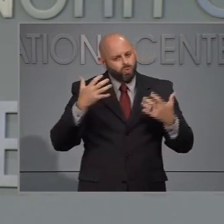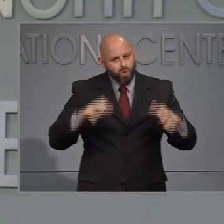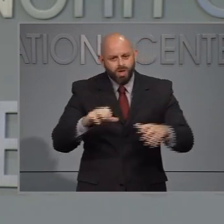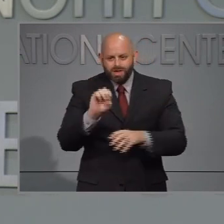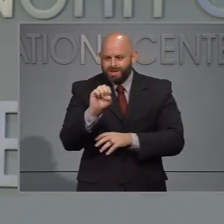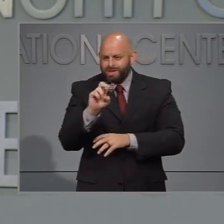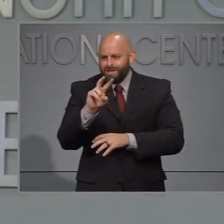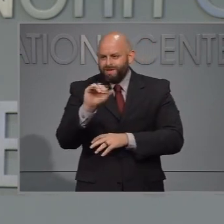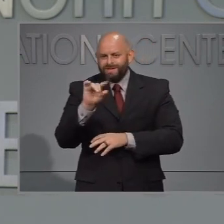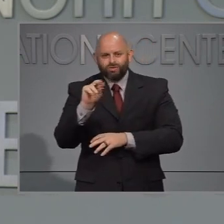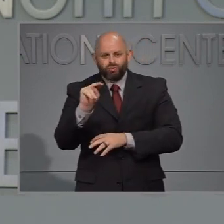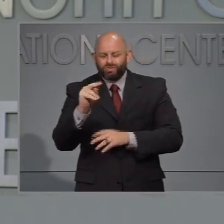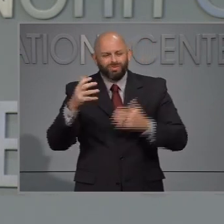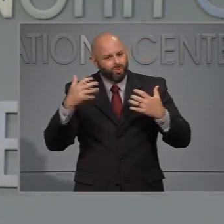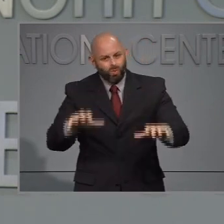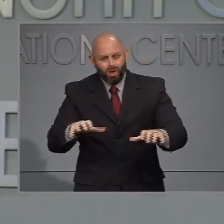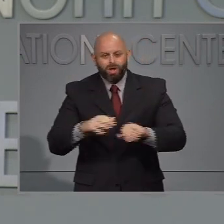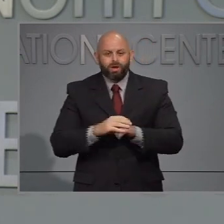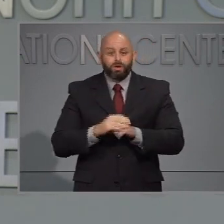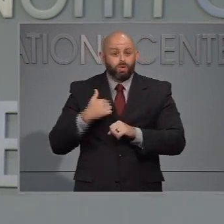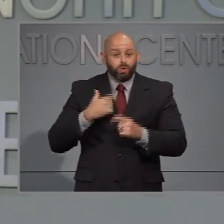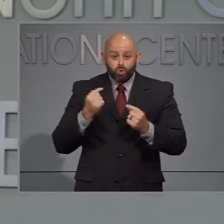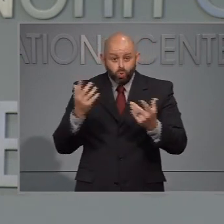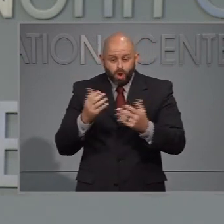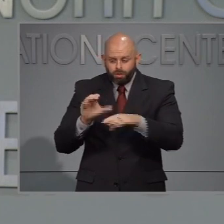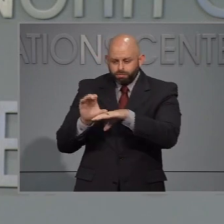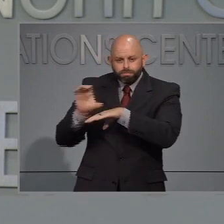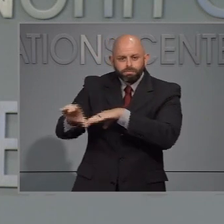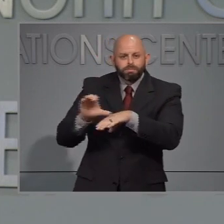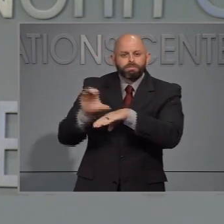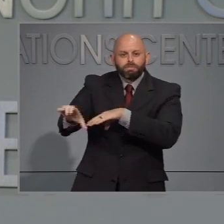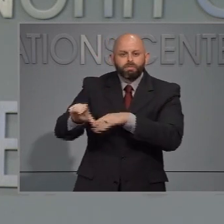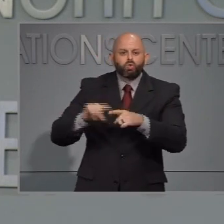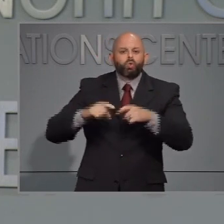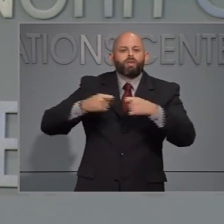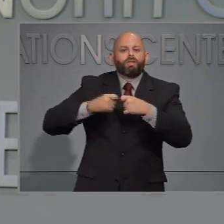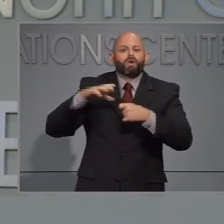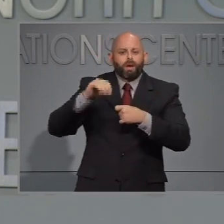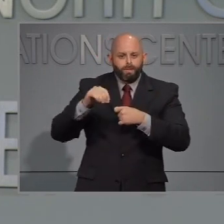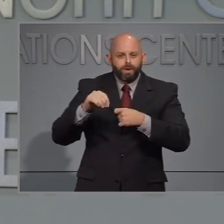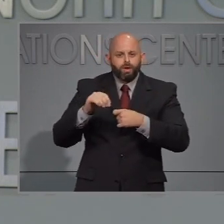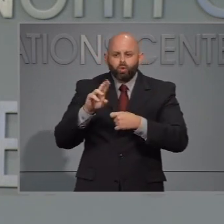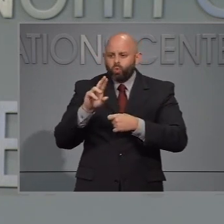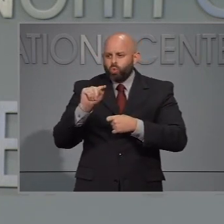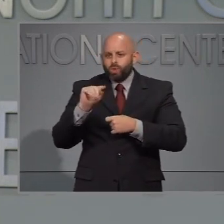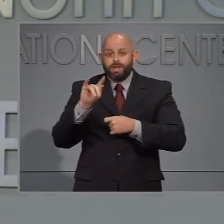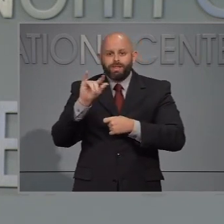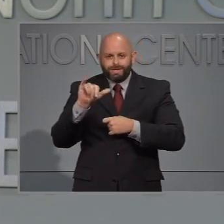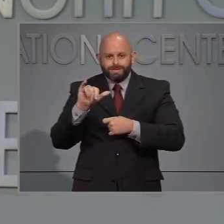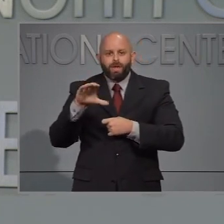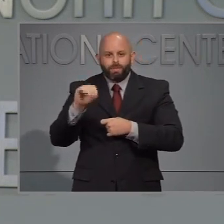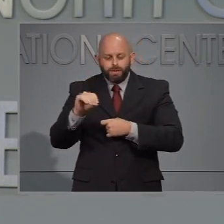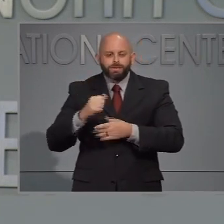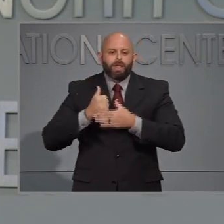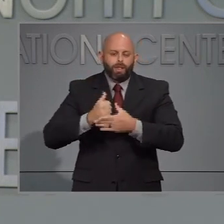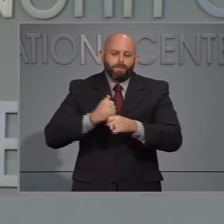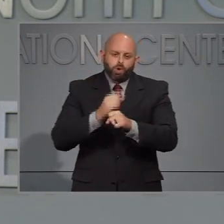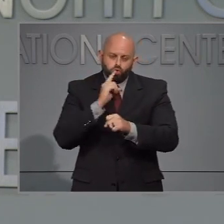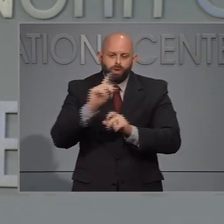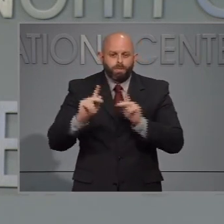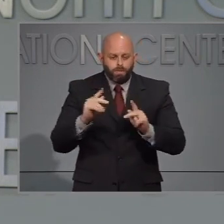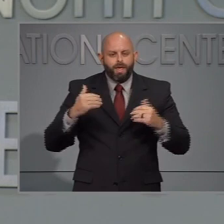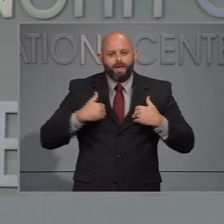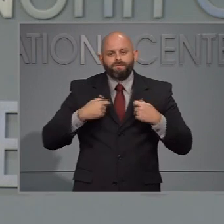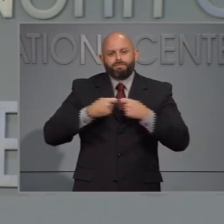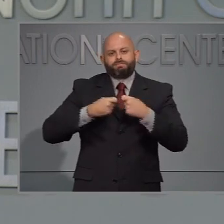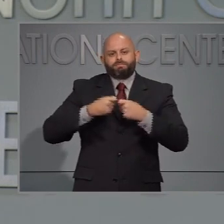in order to make sure that power was not cut off, or make payments directly to